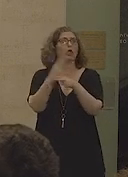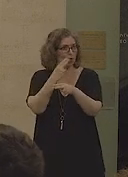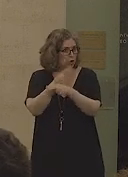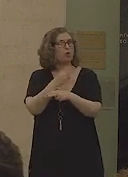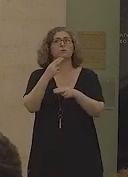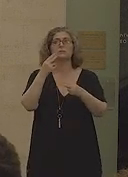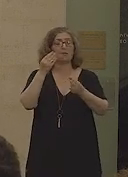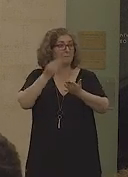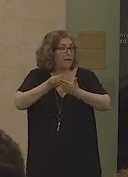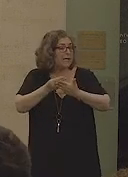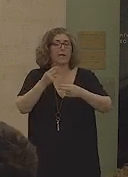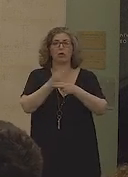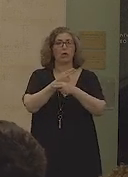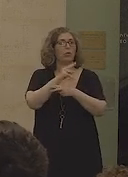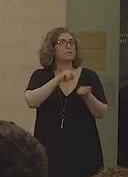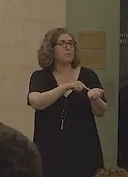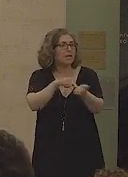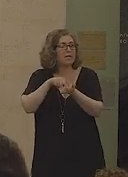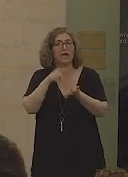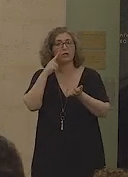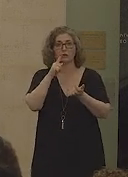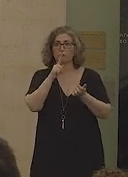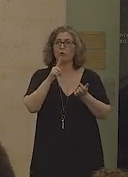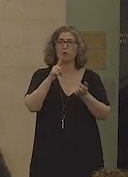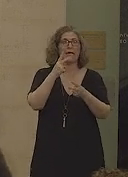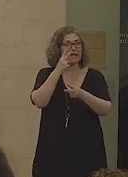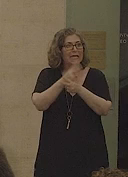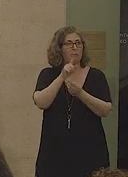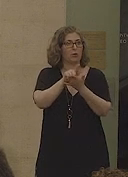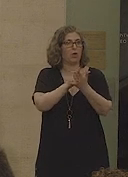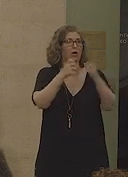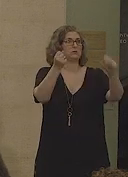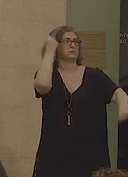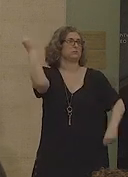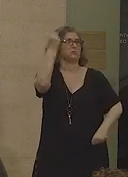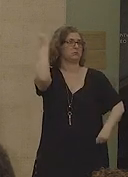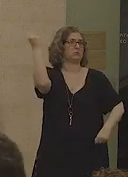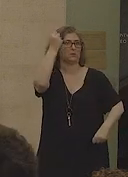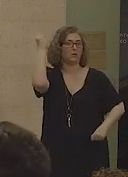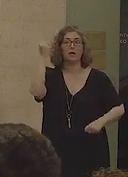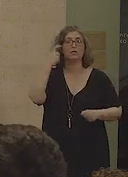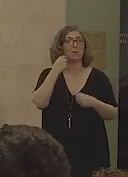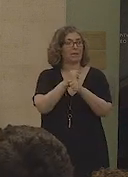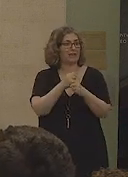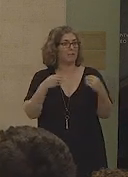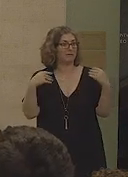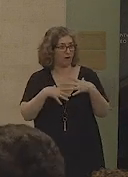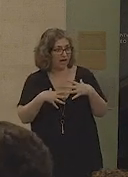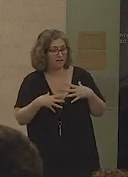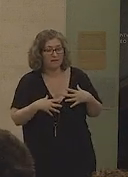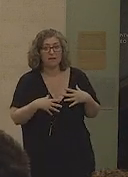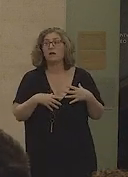it uses media to hold legislators and legislation hostage, to make people afraid. And in